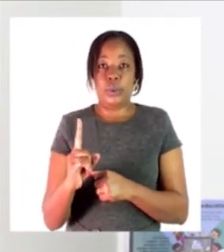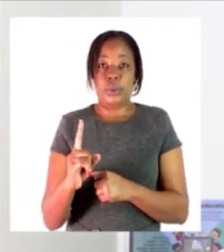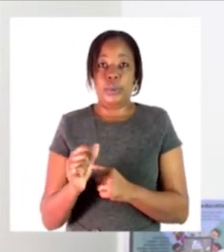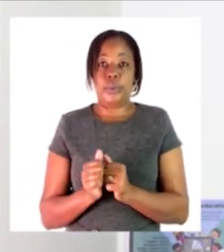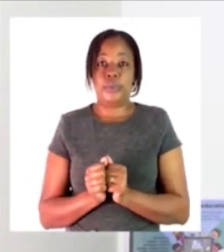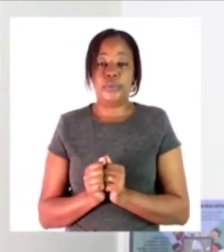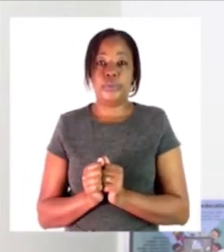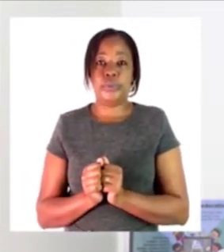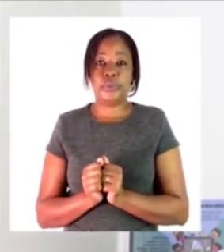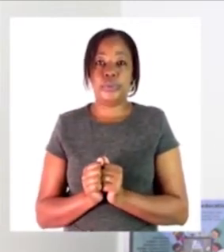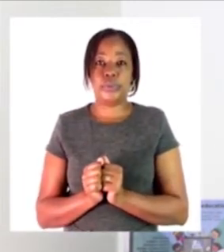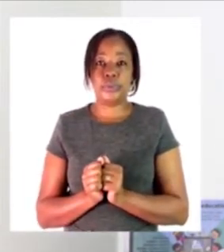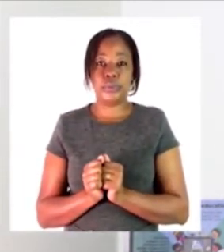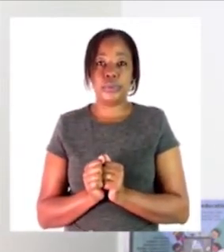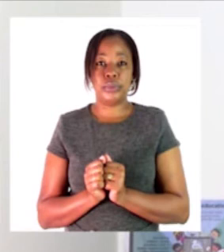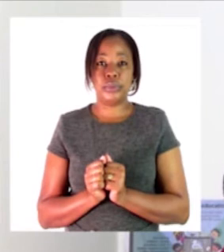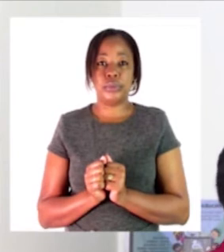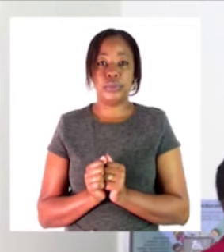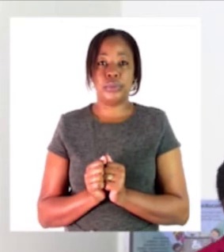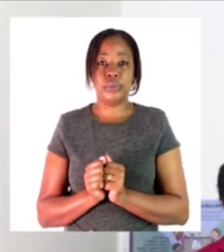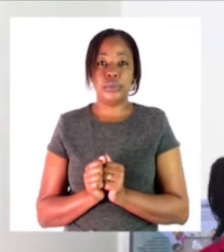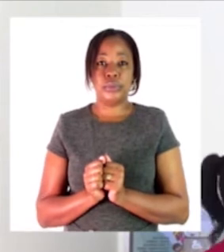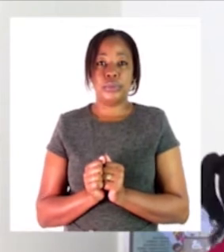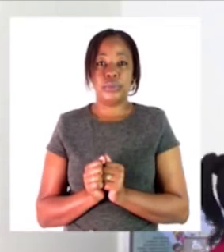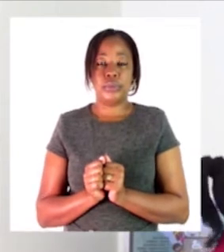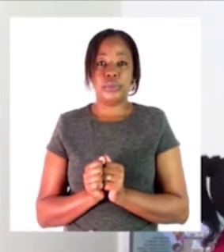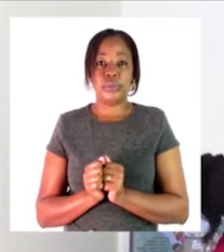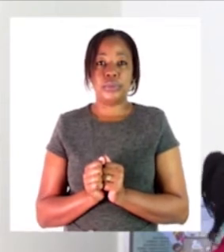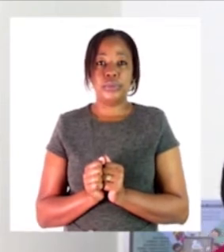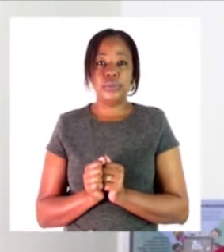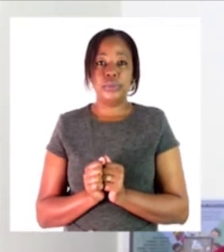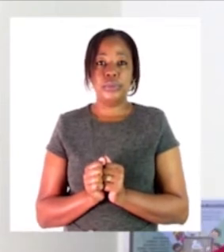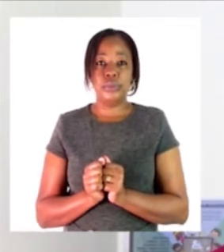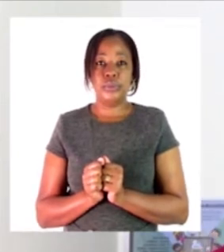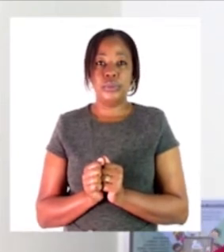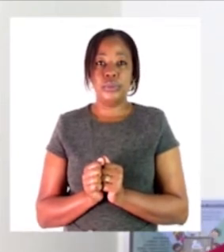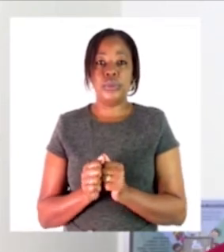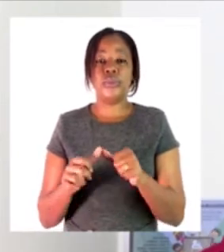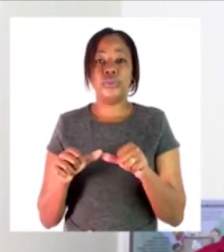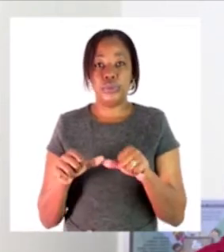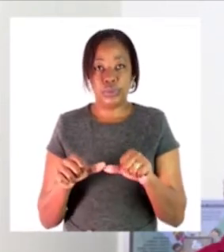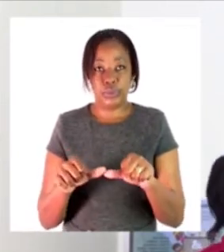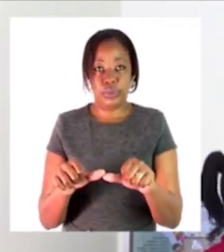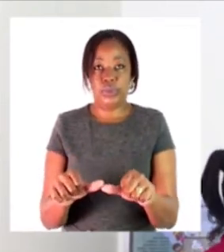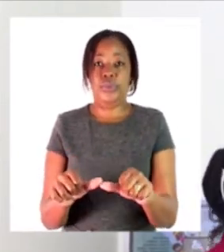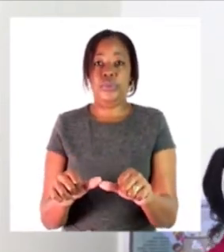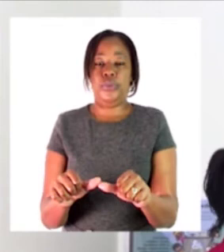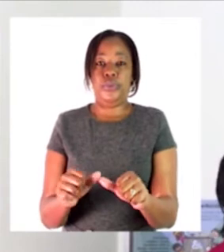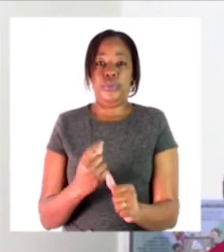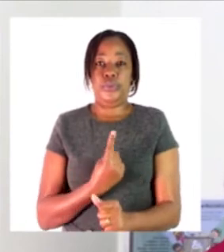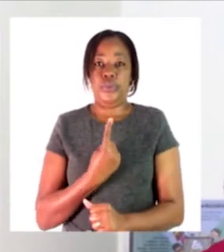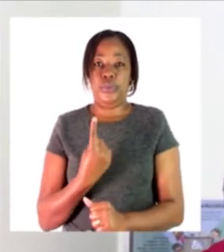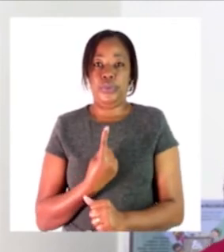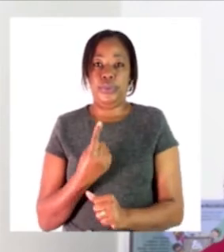1. So that is how they get to their answer. Are we together? So I want you to do the rest in the same way. Do not